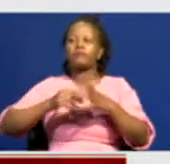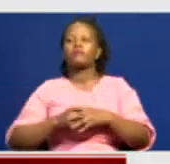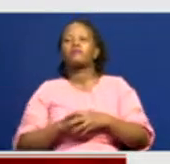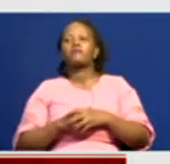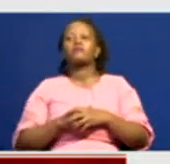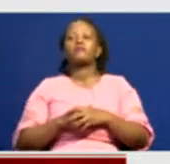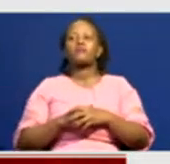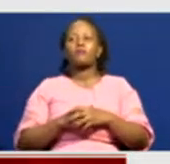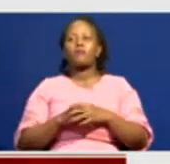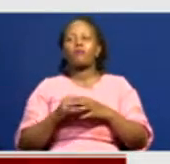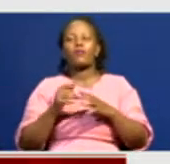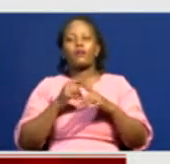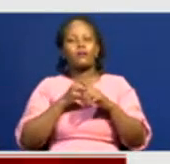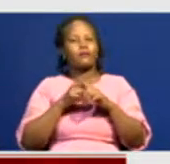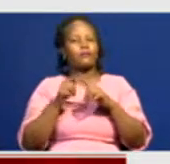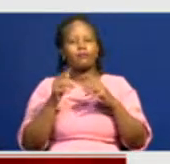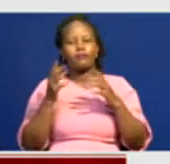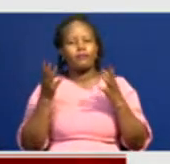Lakini imekoma kwa ko.